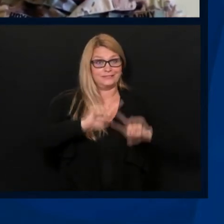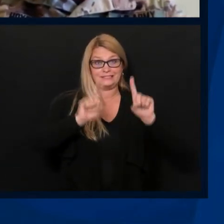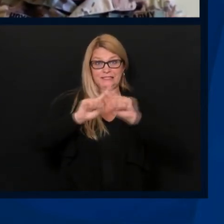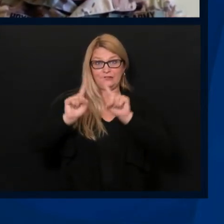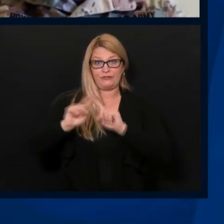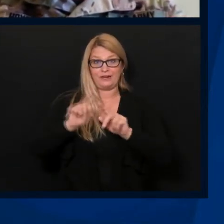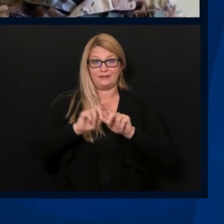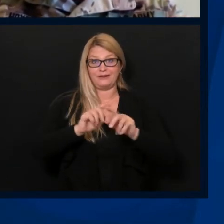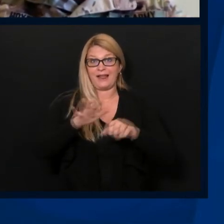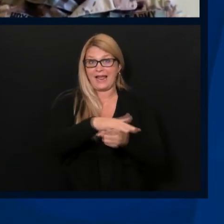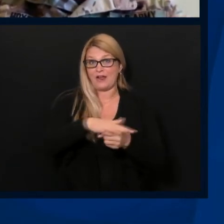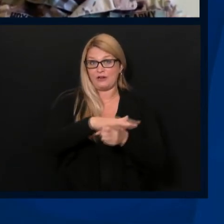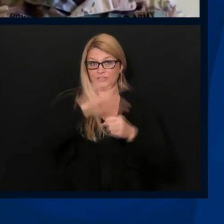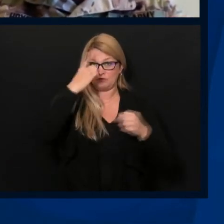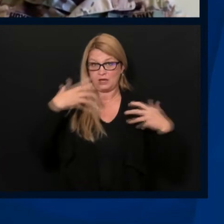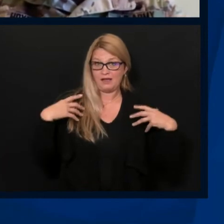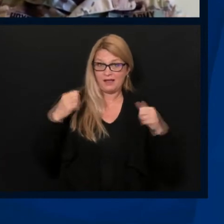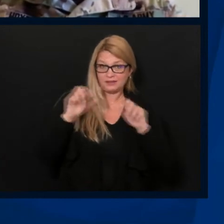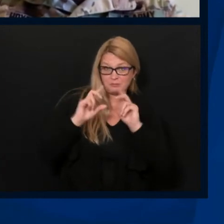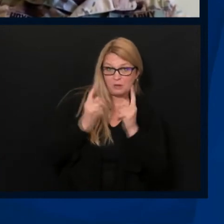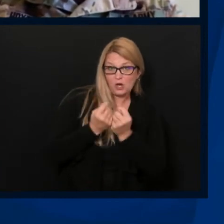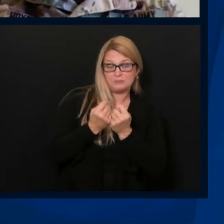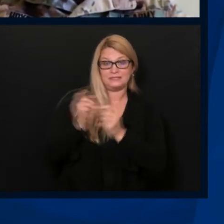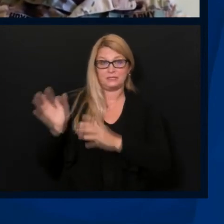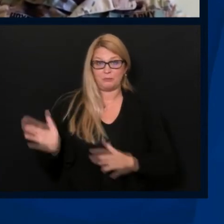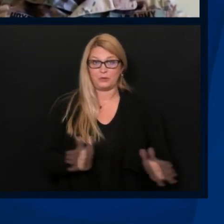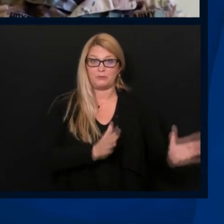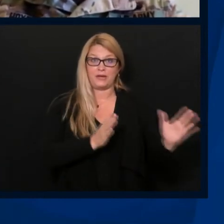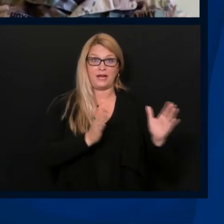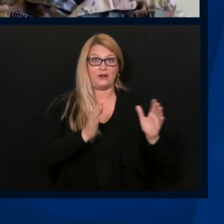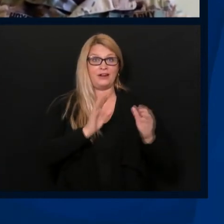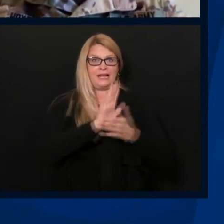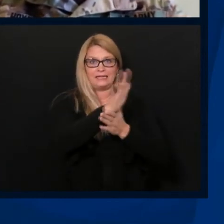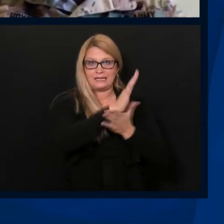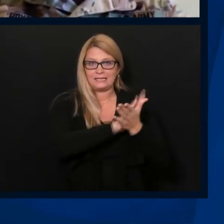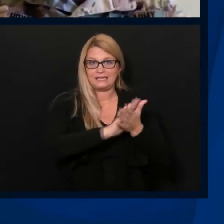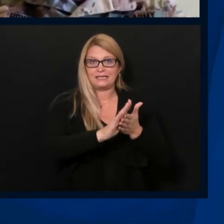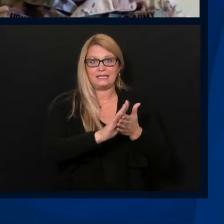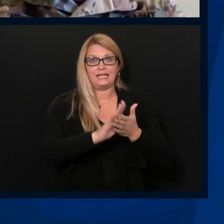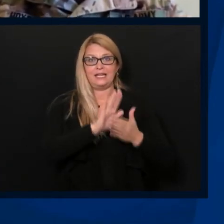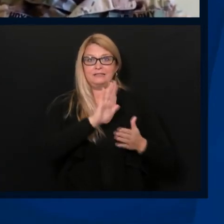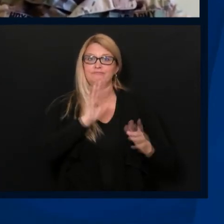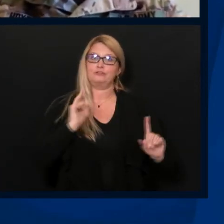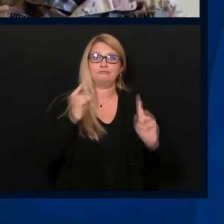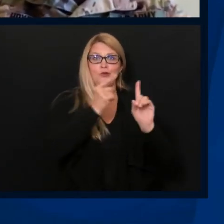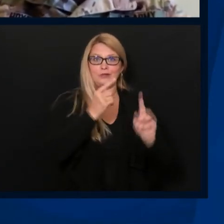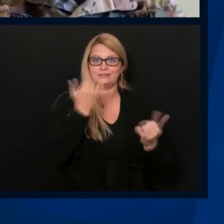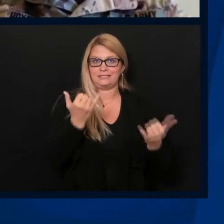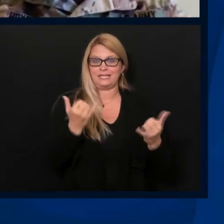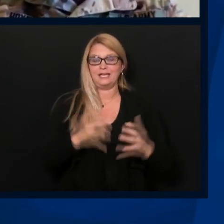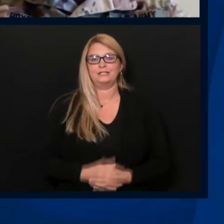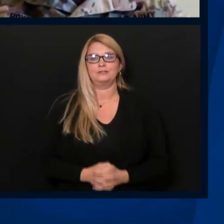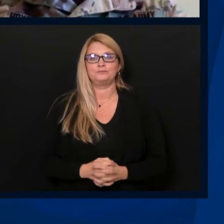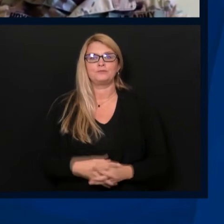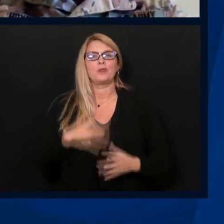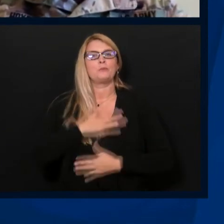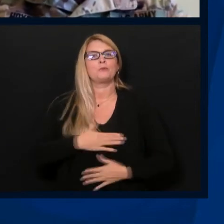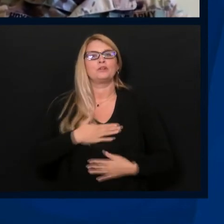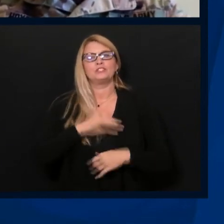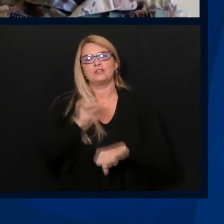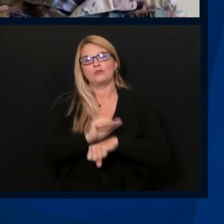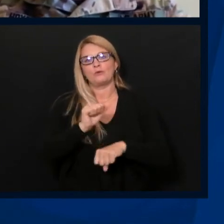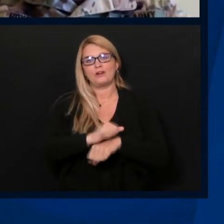local health departments, as well as prepare and conduct sanitization missions today. Appreciate the work of